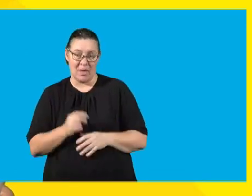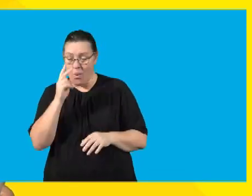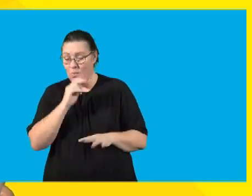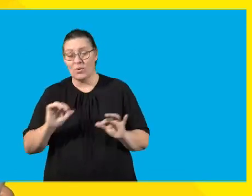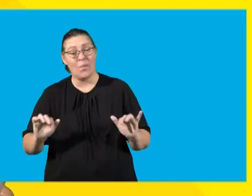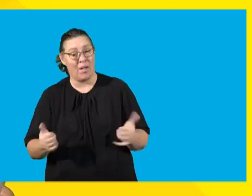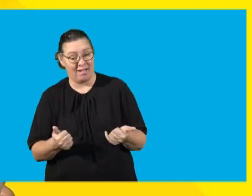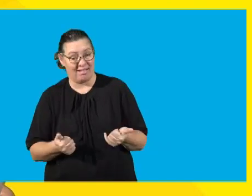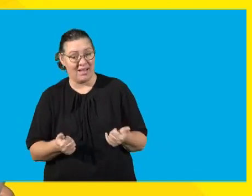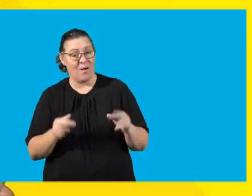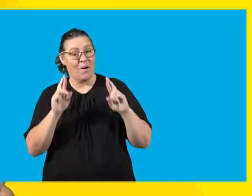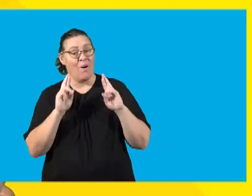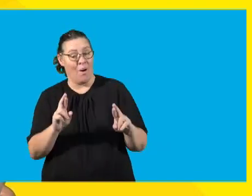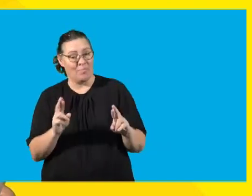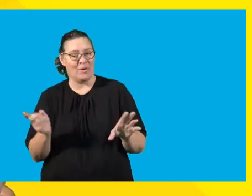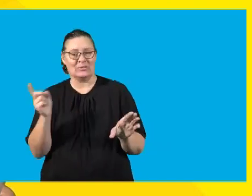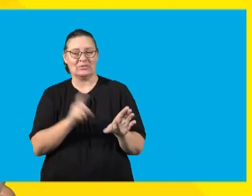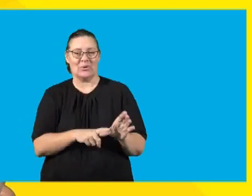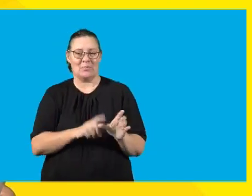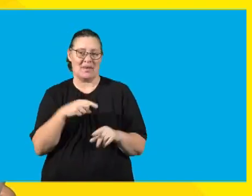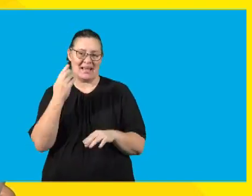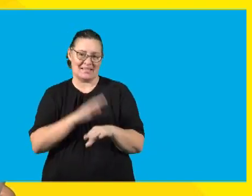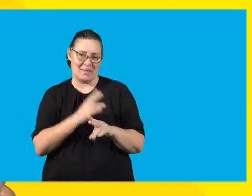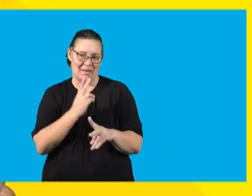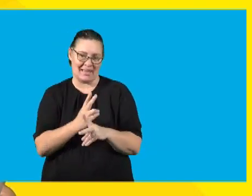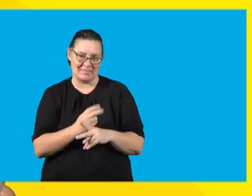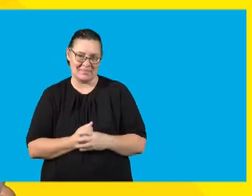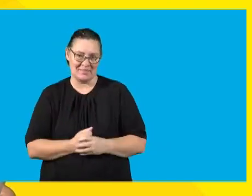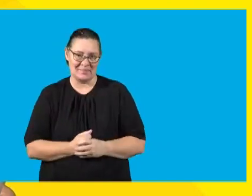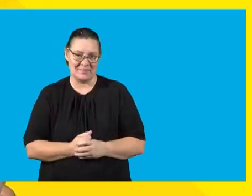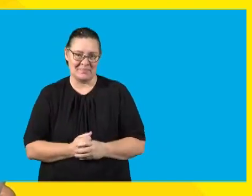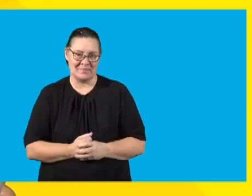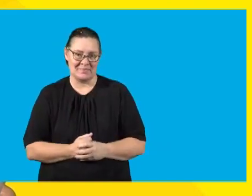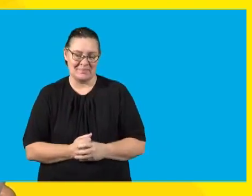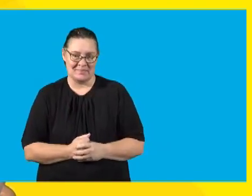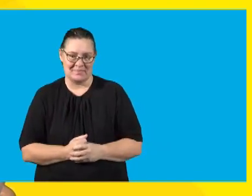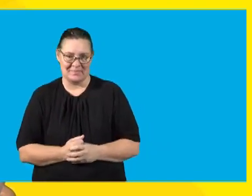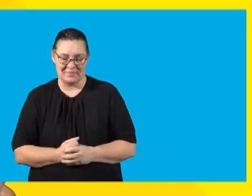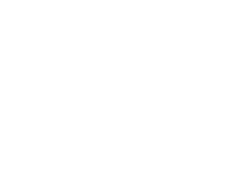exam. We wish you well, and I hope that you will join me next time.